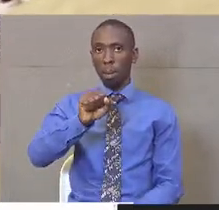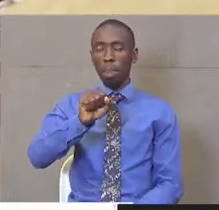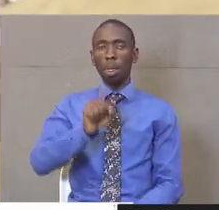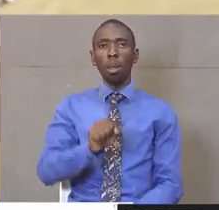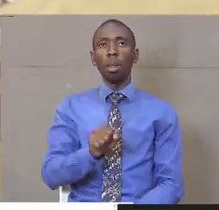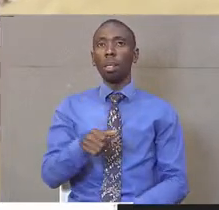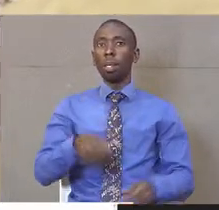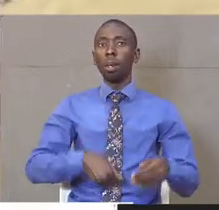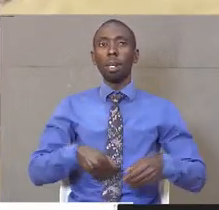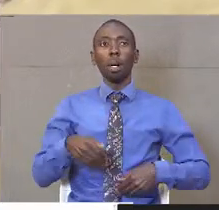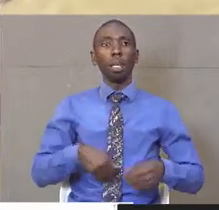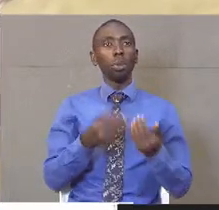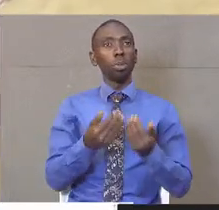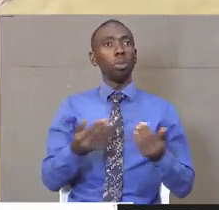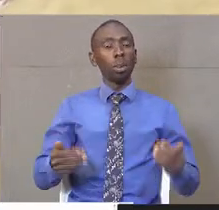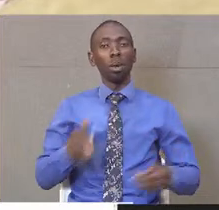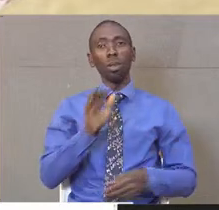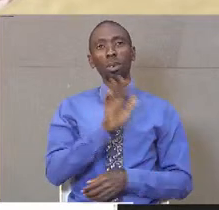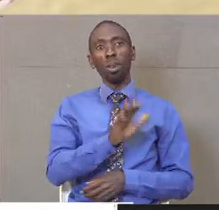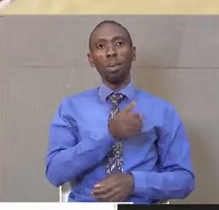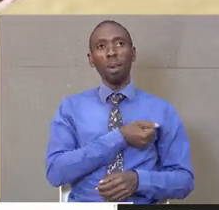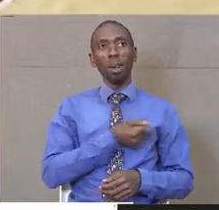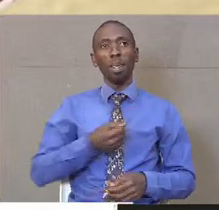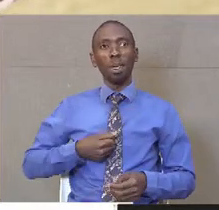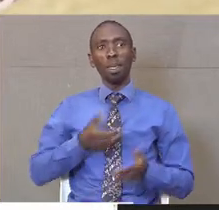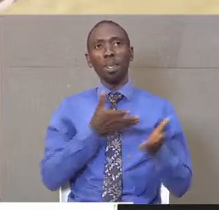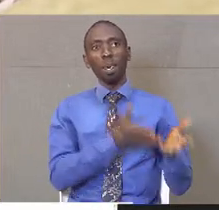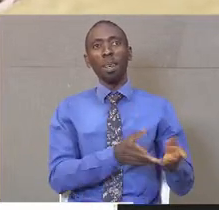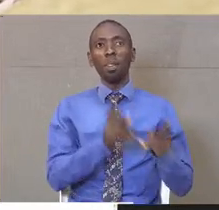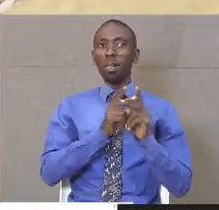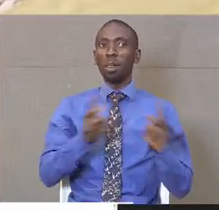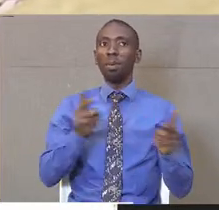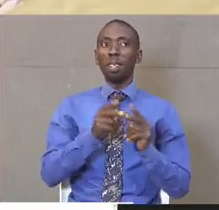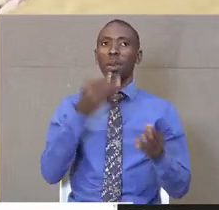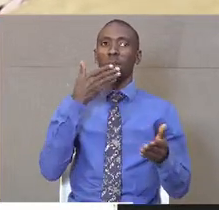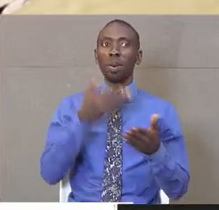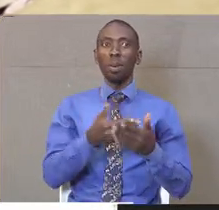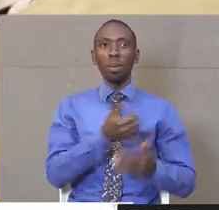young children, your mother is there, very good mother.